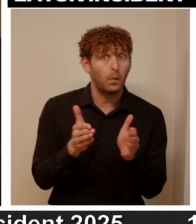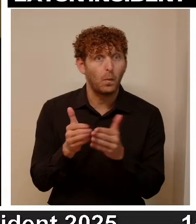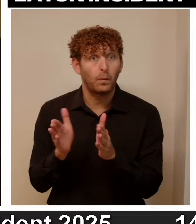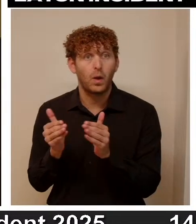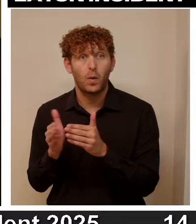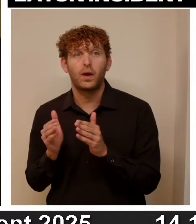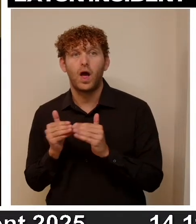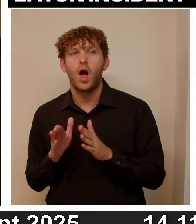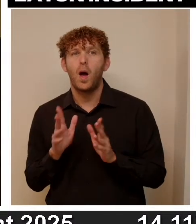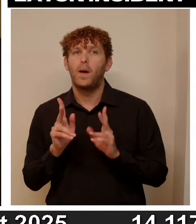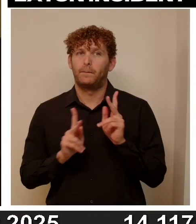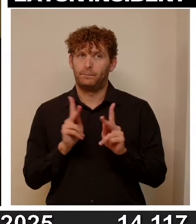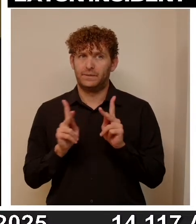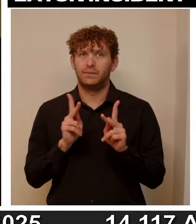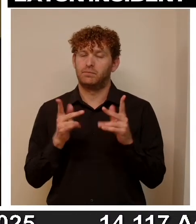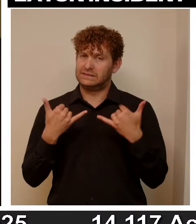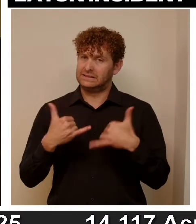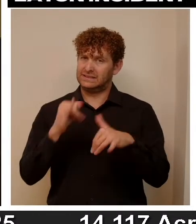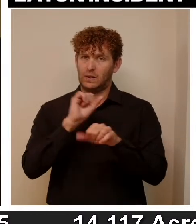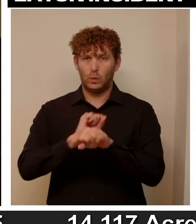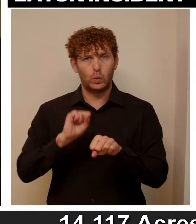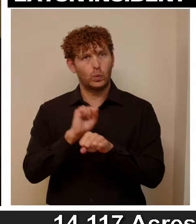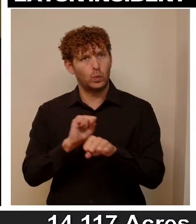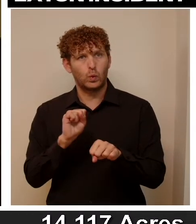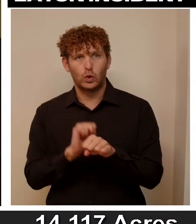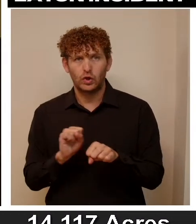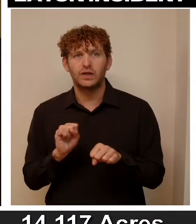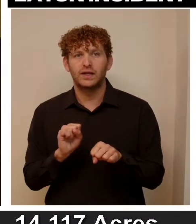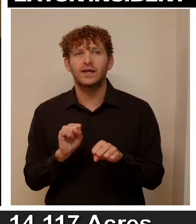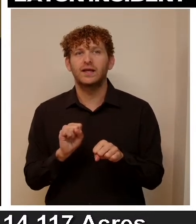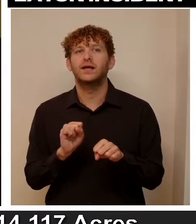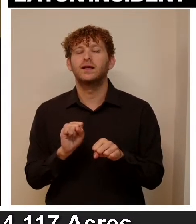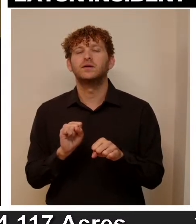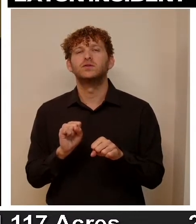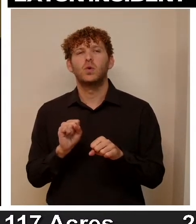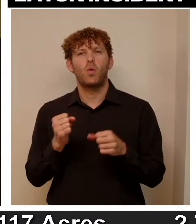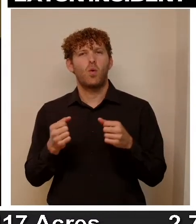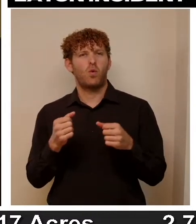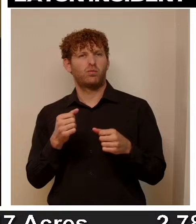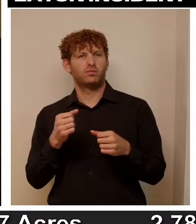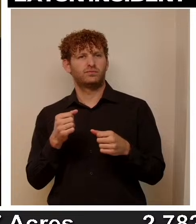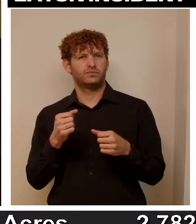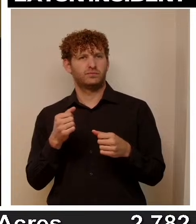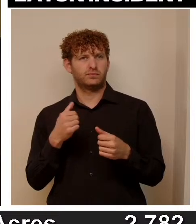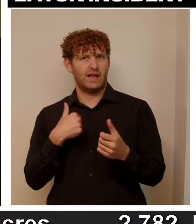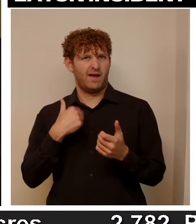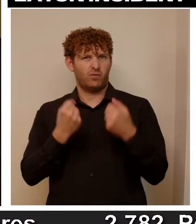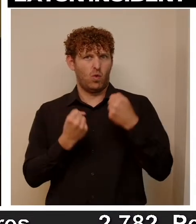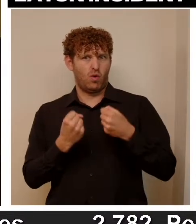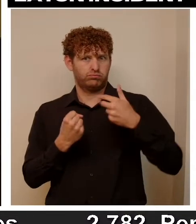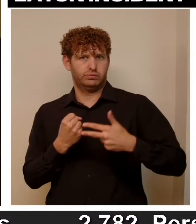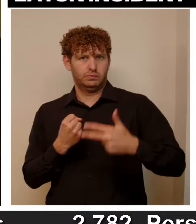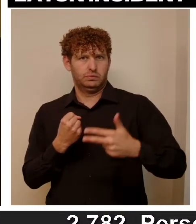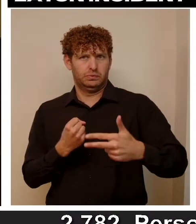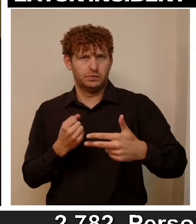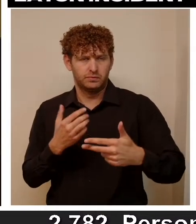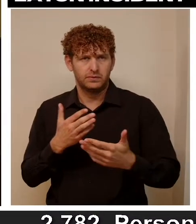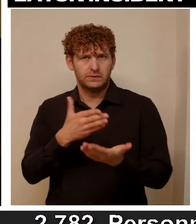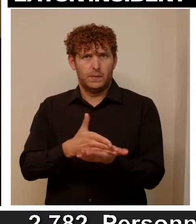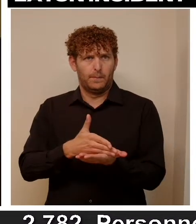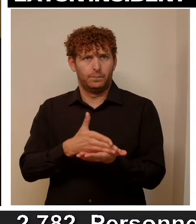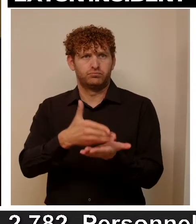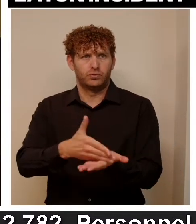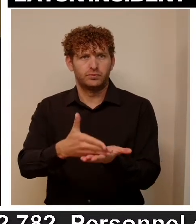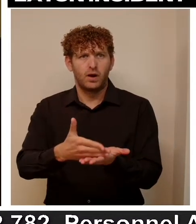lot of personnel, mainly at checkpoints. We're working very hard to make sure we allow the people that are supposed to be